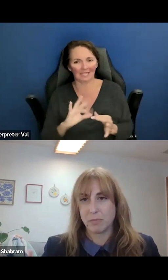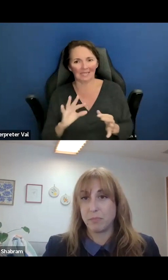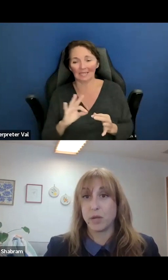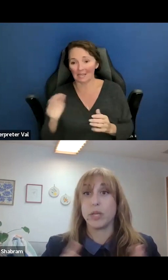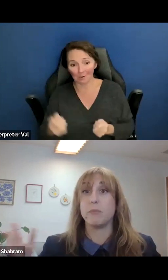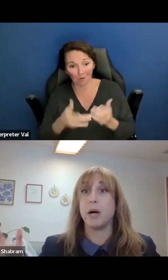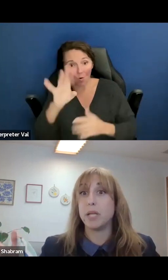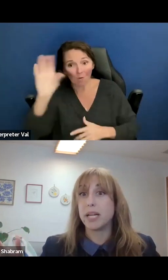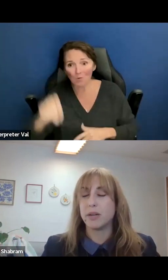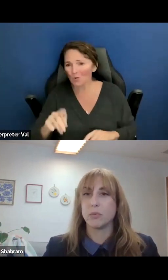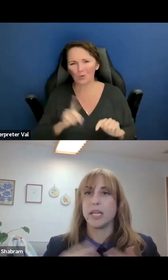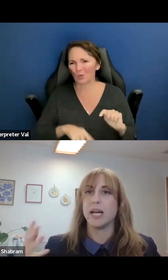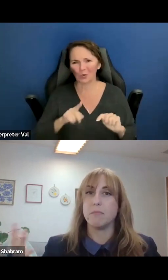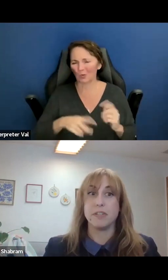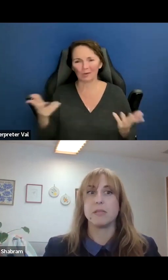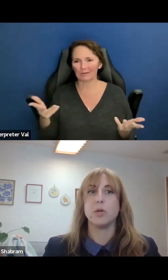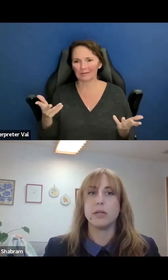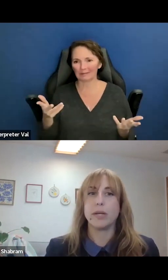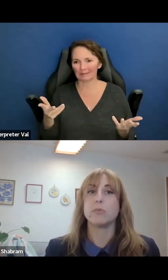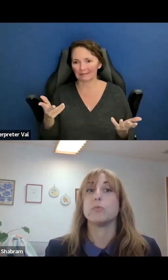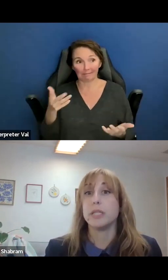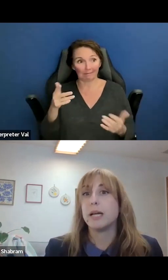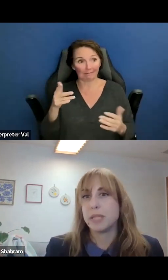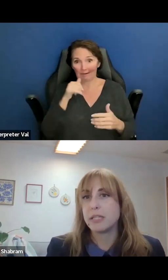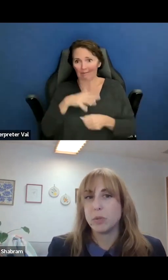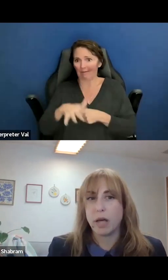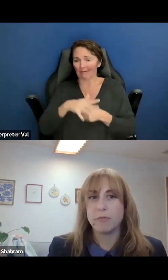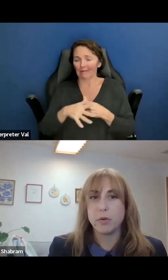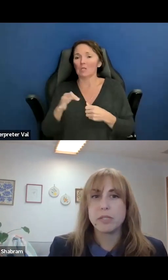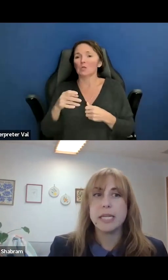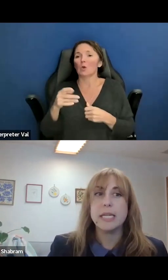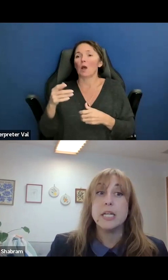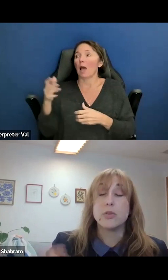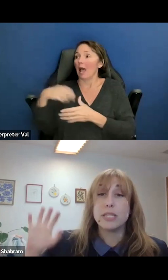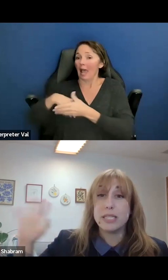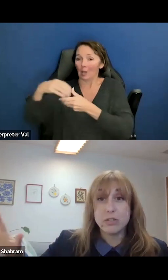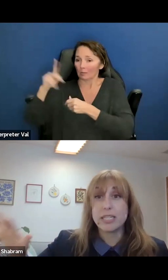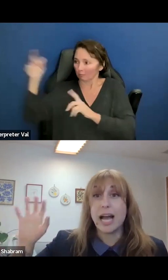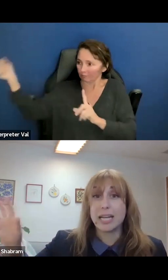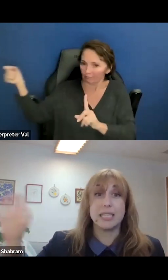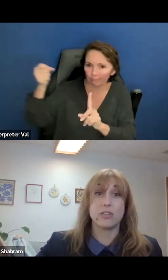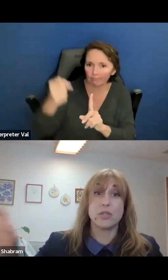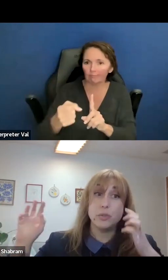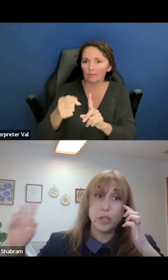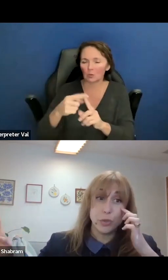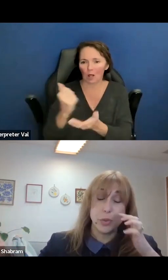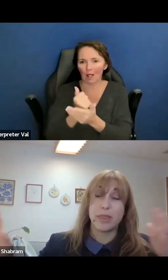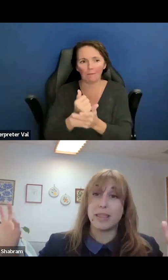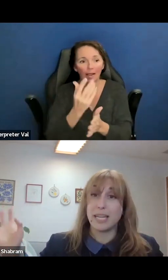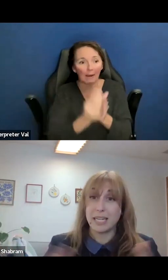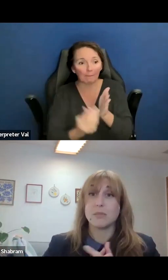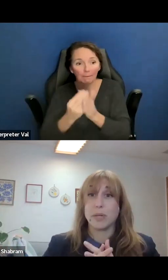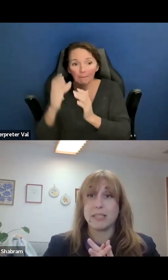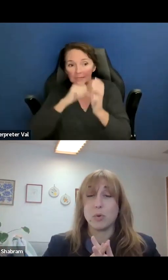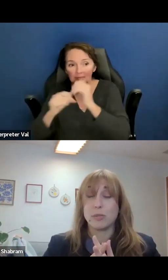sexual harassment being really public and really visible in ways that were really upsetting to a lot of folks. So the district had leaders who knew